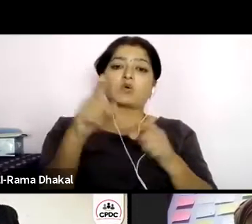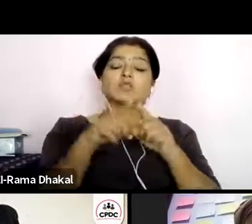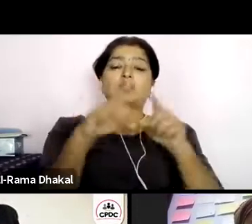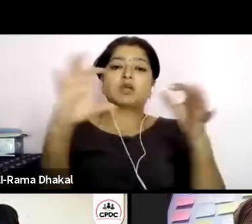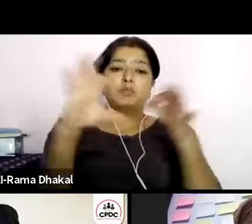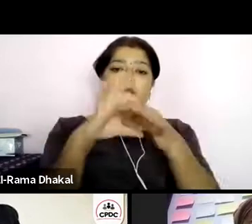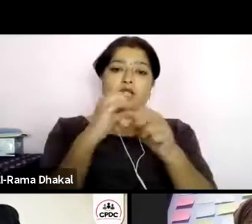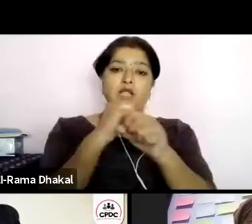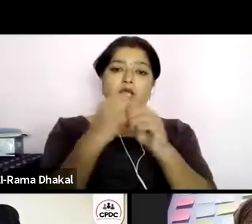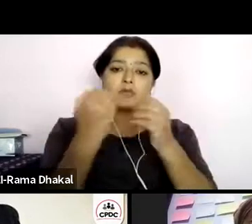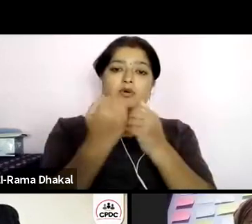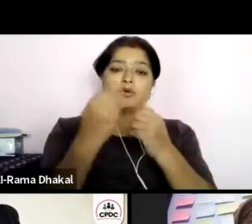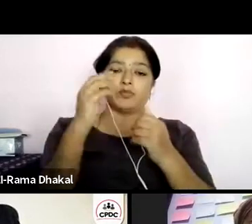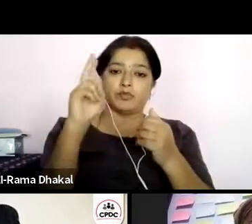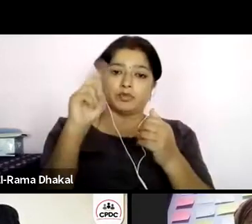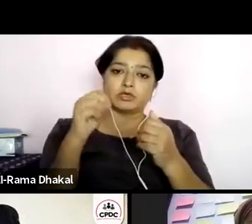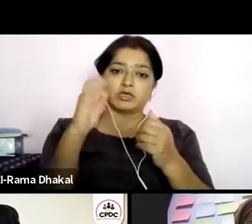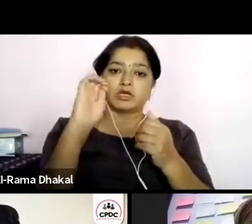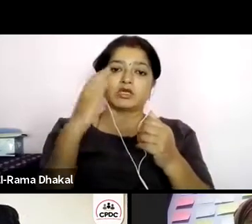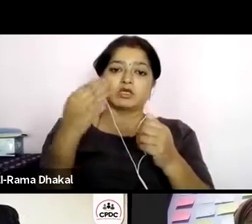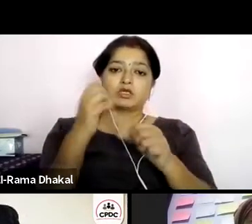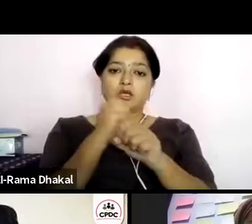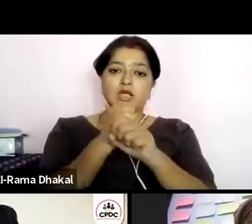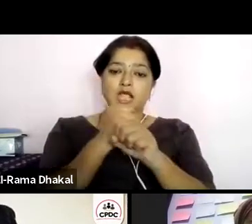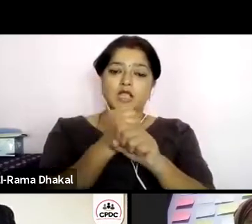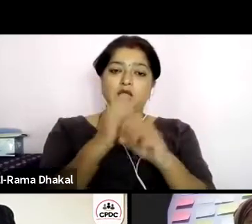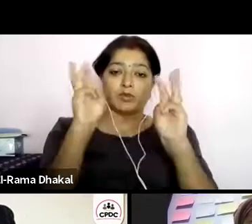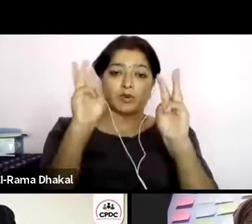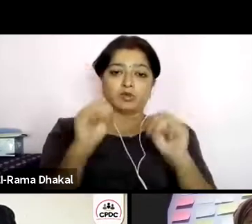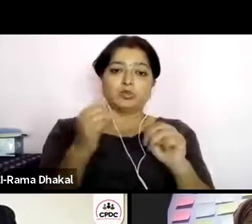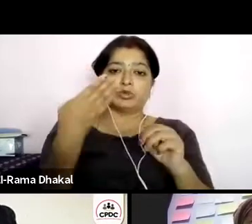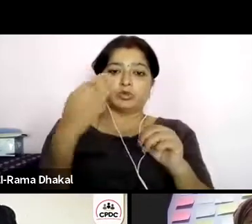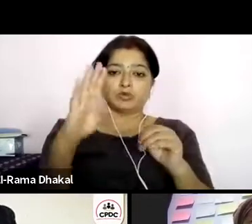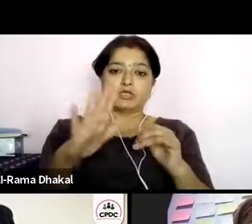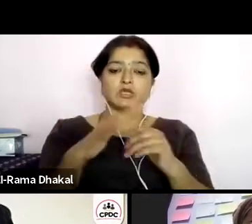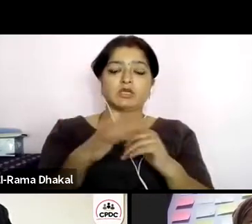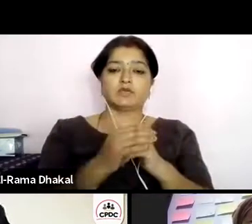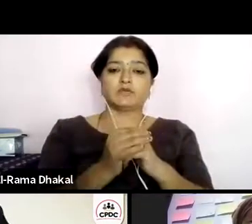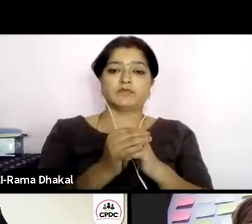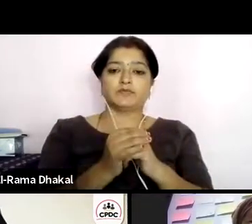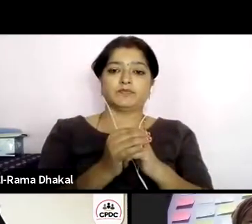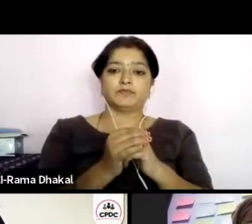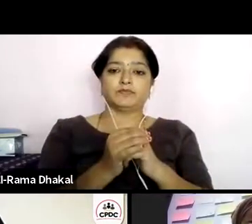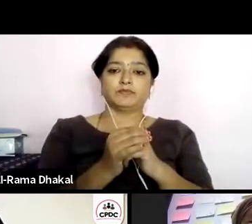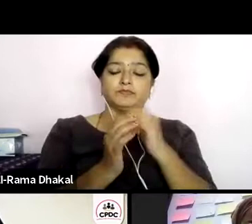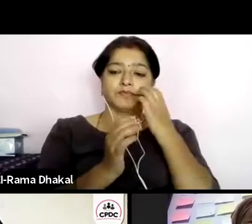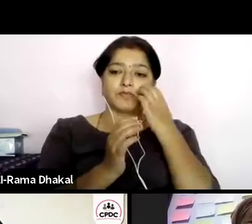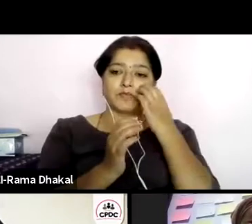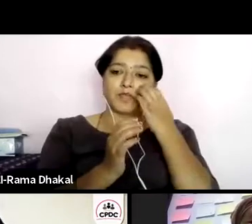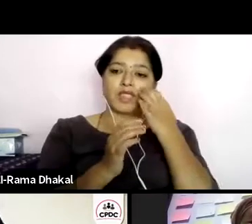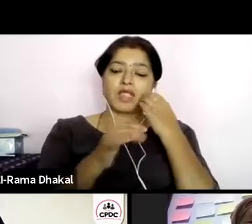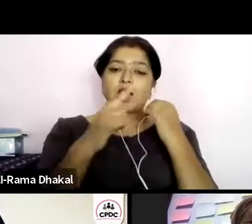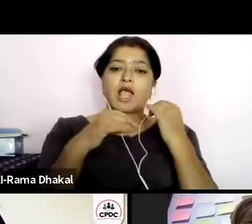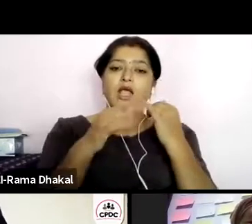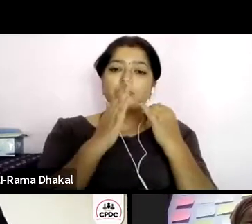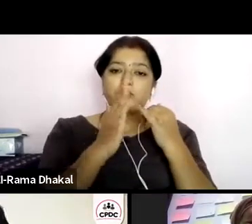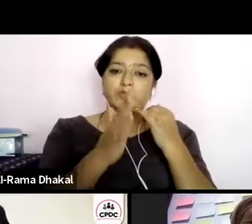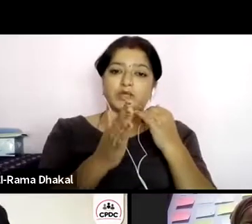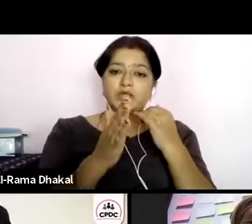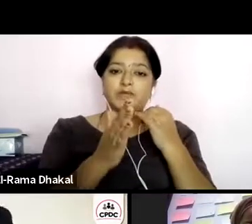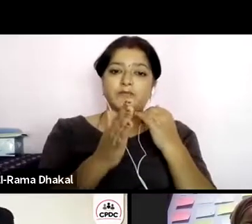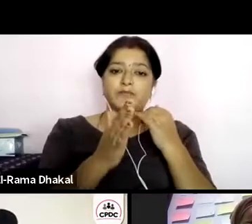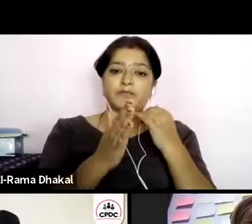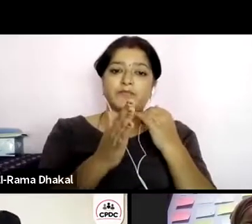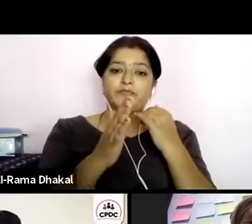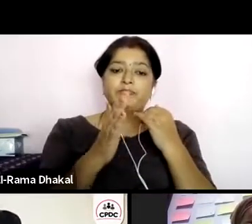we talk about a lot of the effects of climate change and all those things, but sometimes